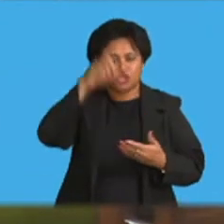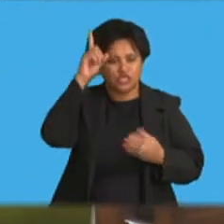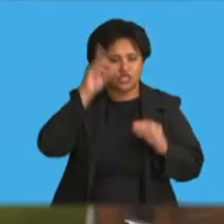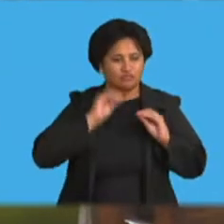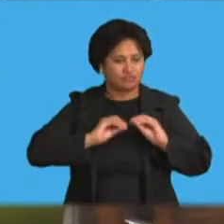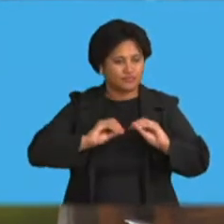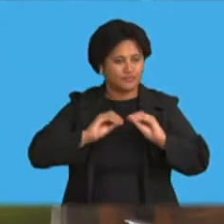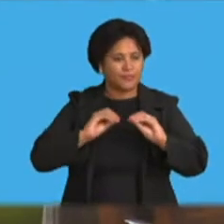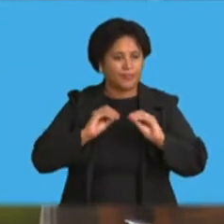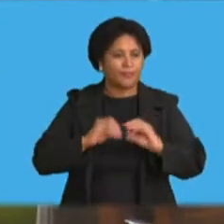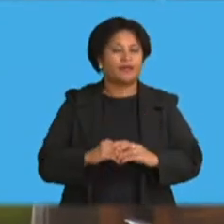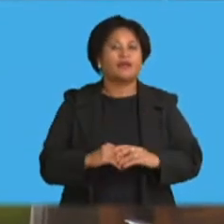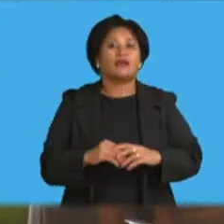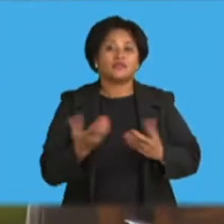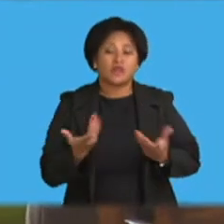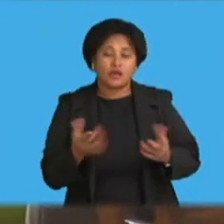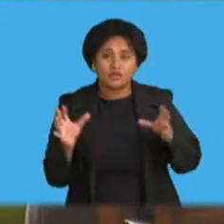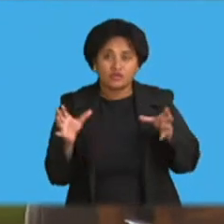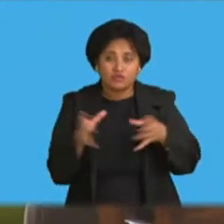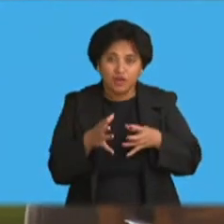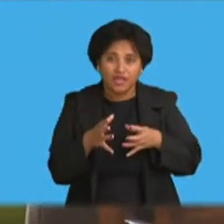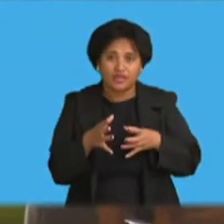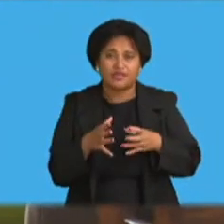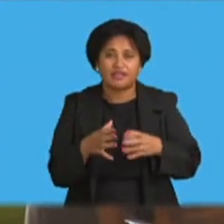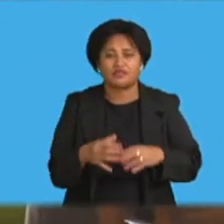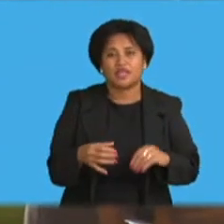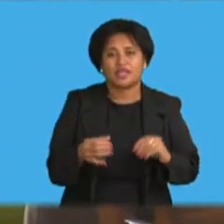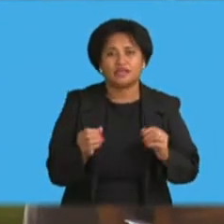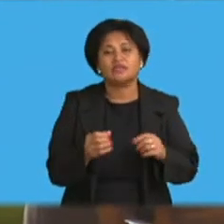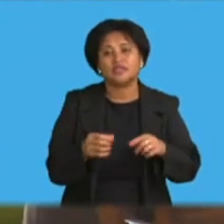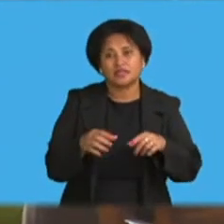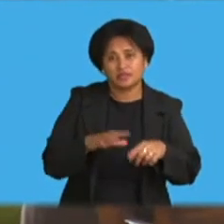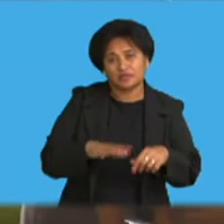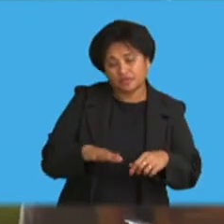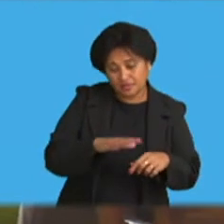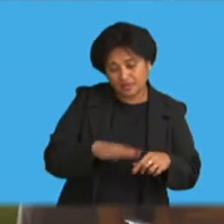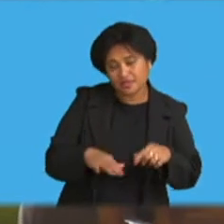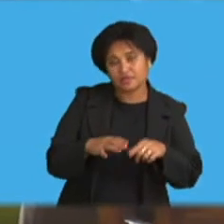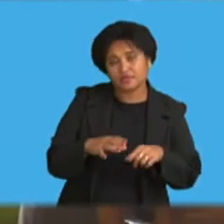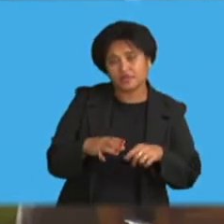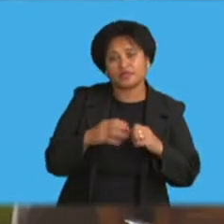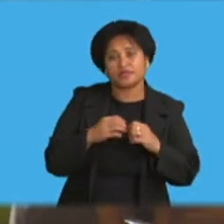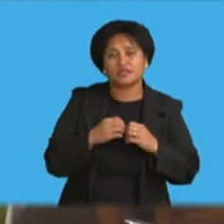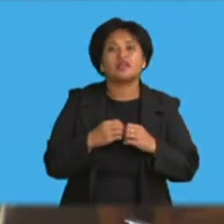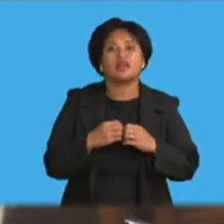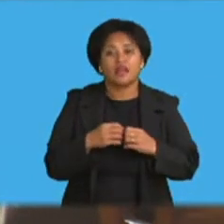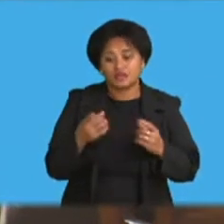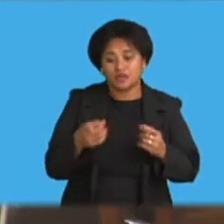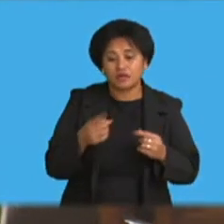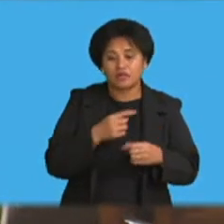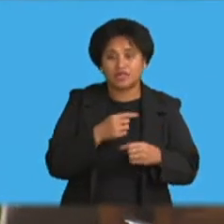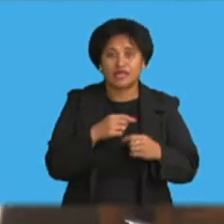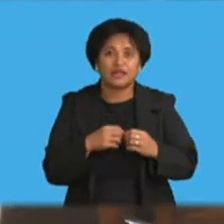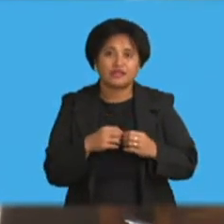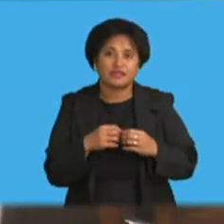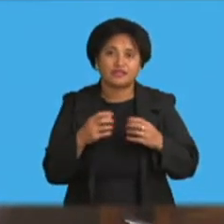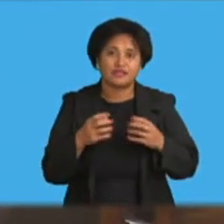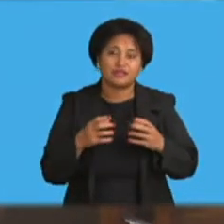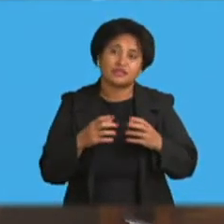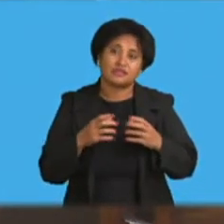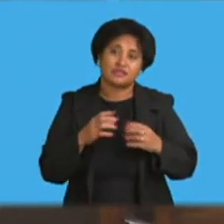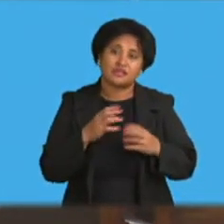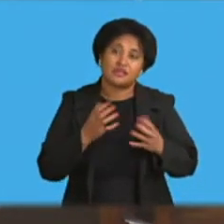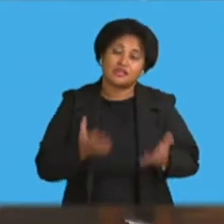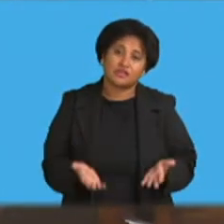Madam Speaker, the fact that the small states are doing better than before is a tribute to the commitment from the Commonwealth as a